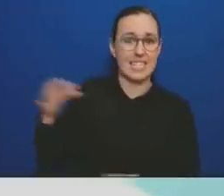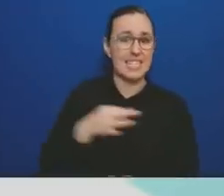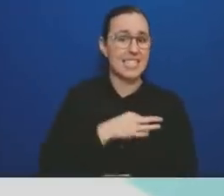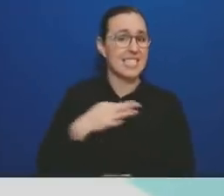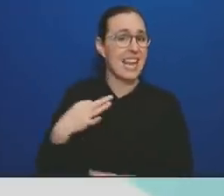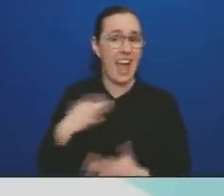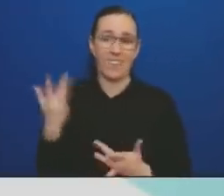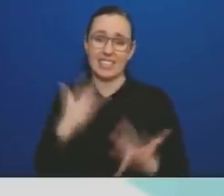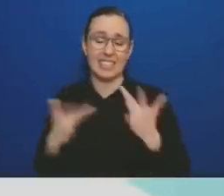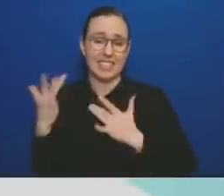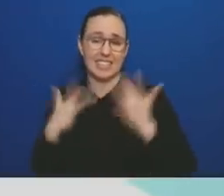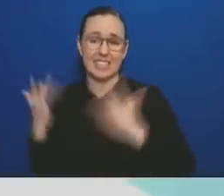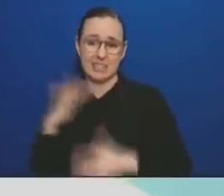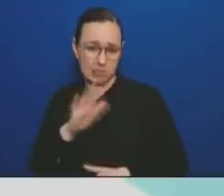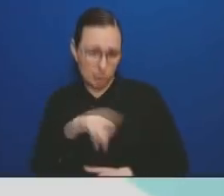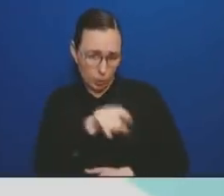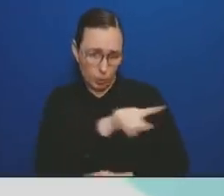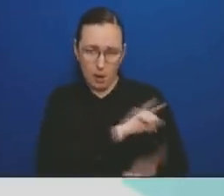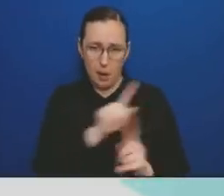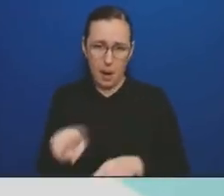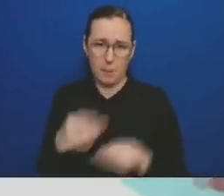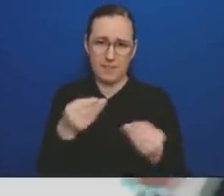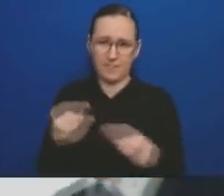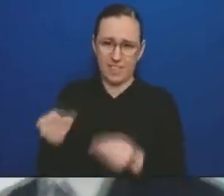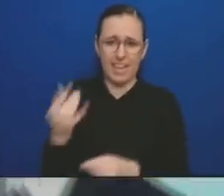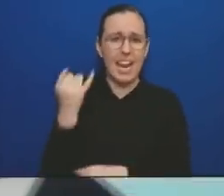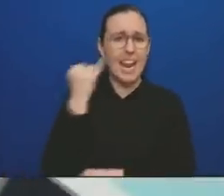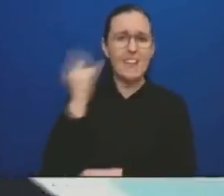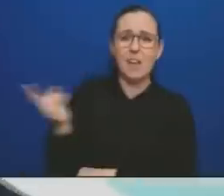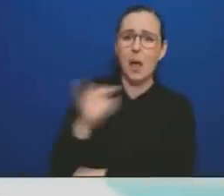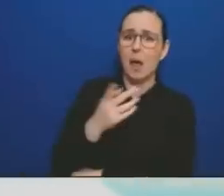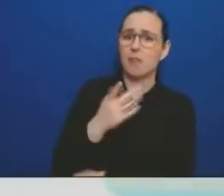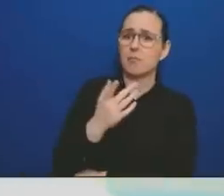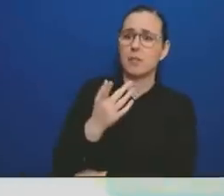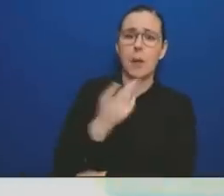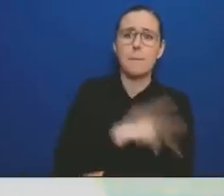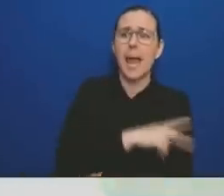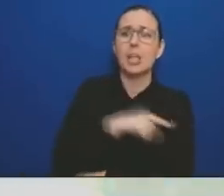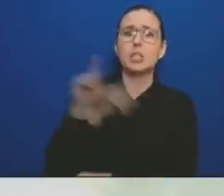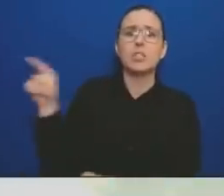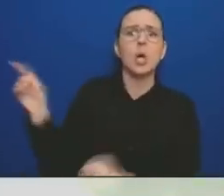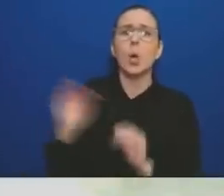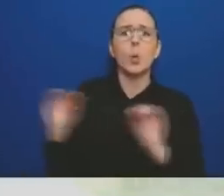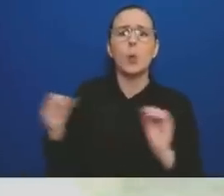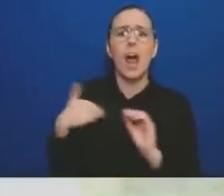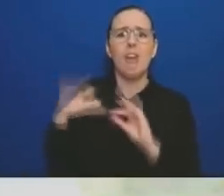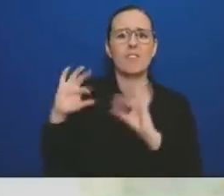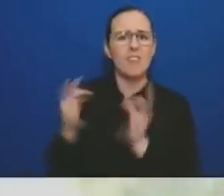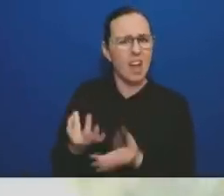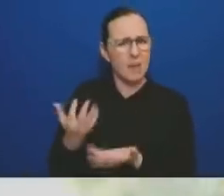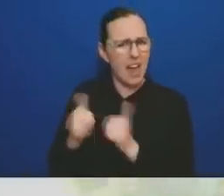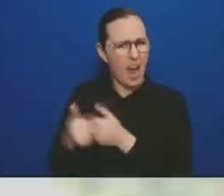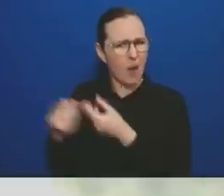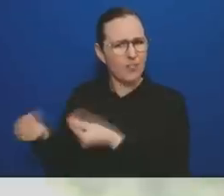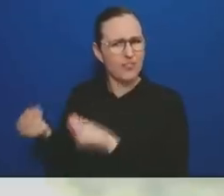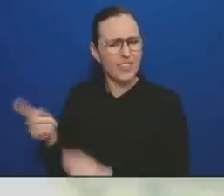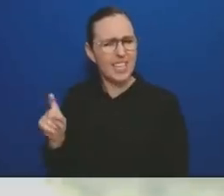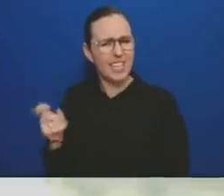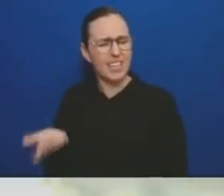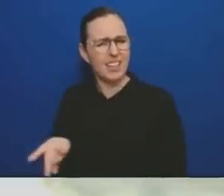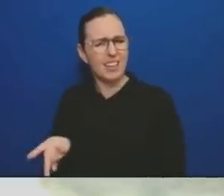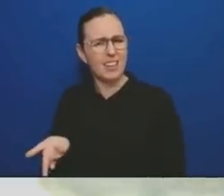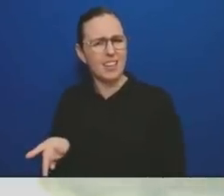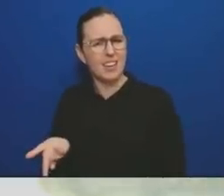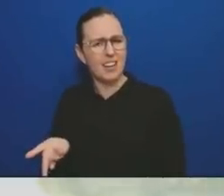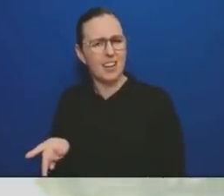other families are being asked to do this? And what happens if a patient doesn't have family who can come in and feed them?